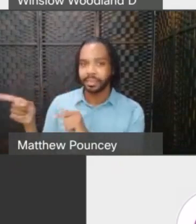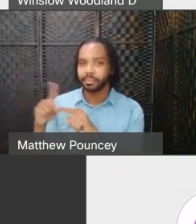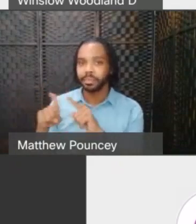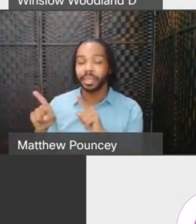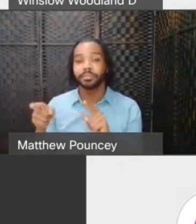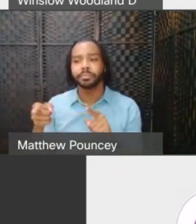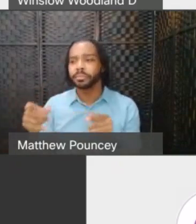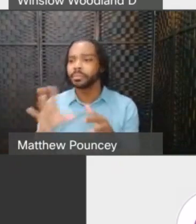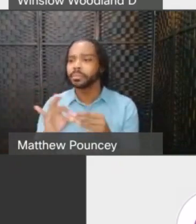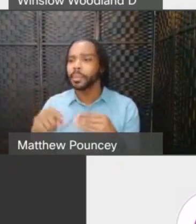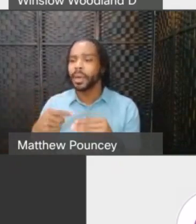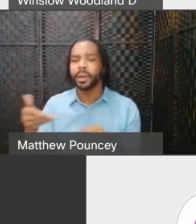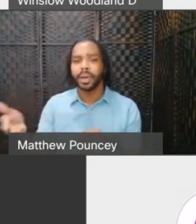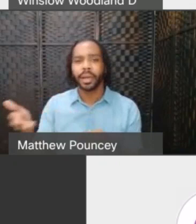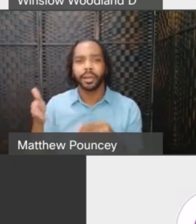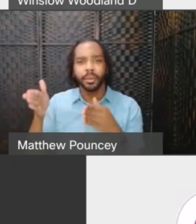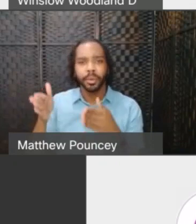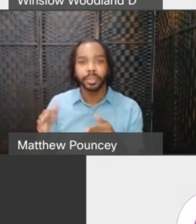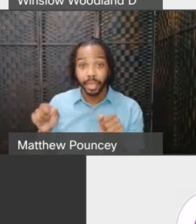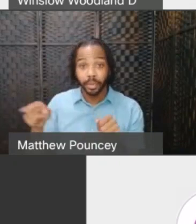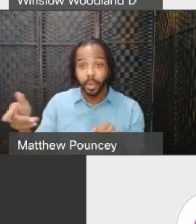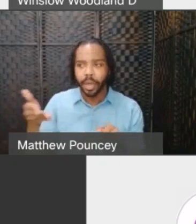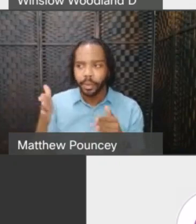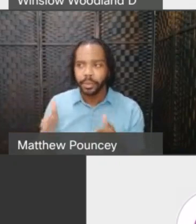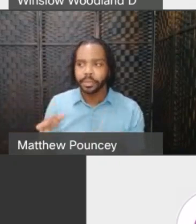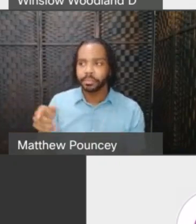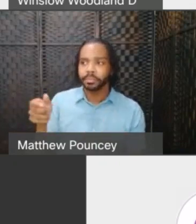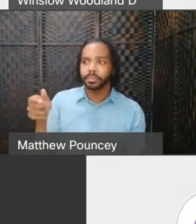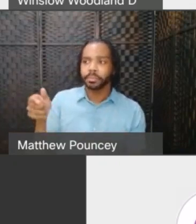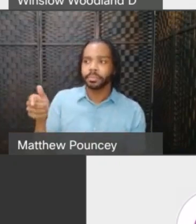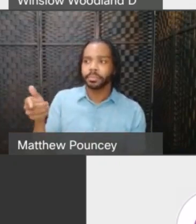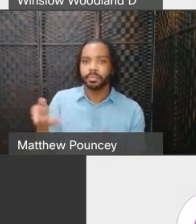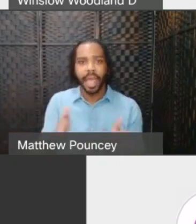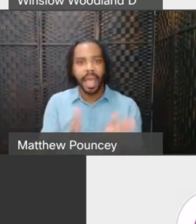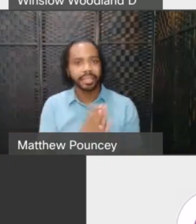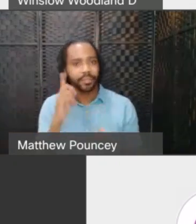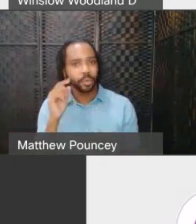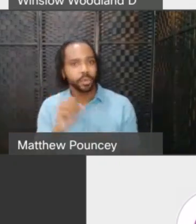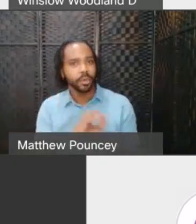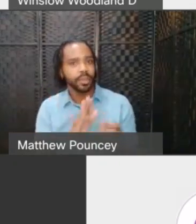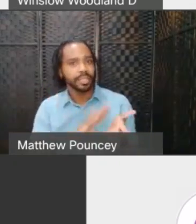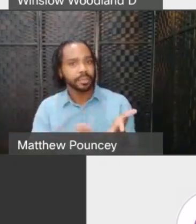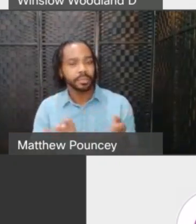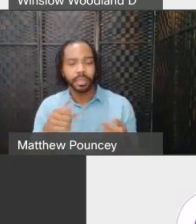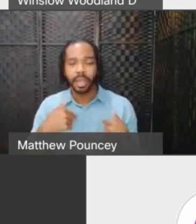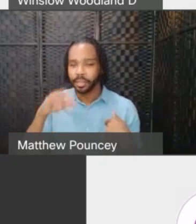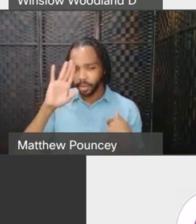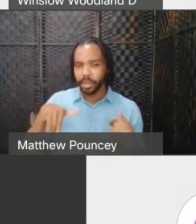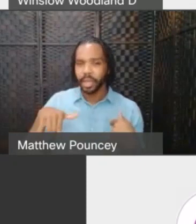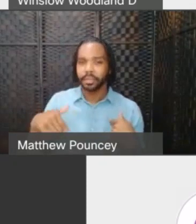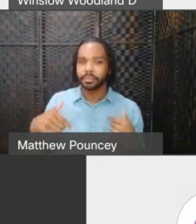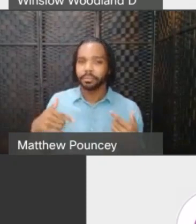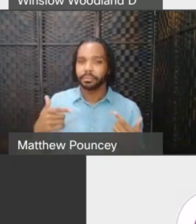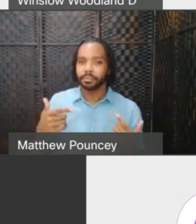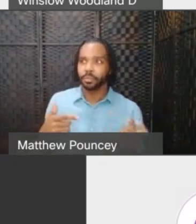hiring a person. Can one hire a person that is asking for a COVID exemption? So I know I have that as